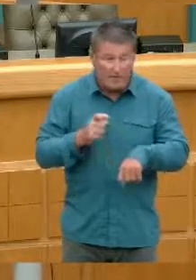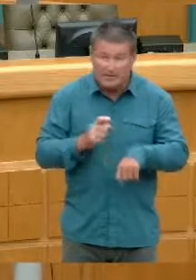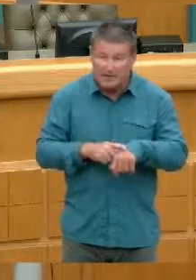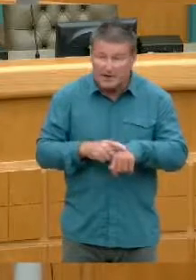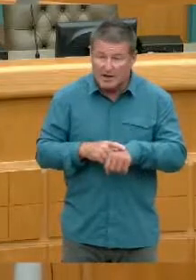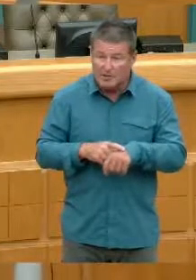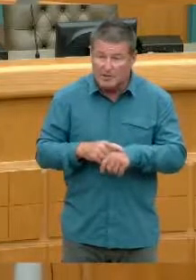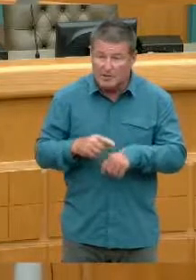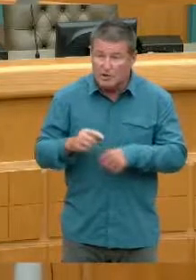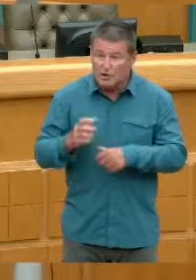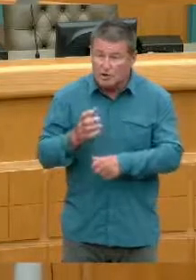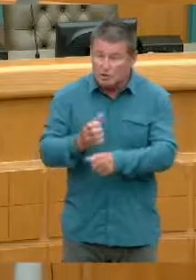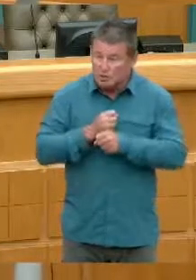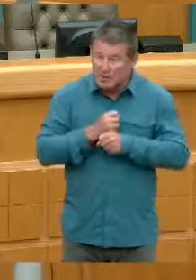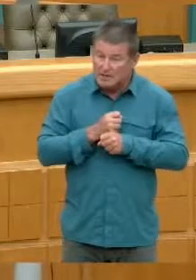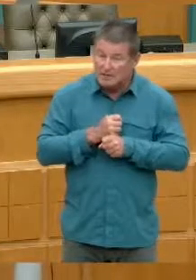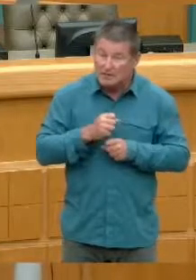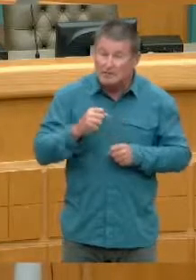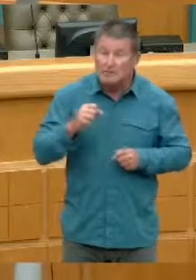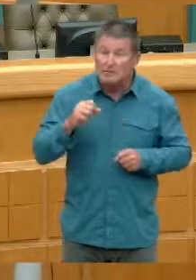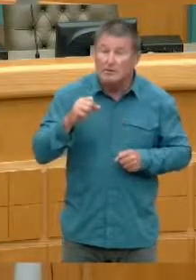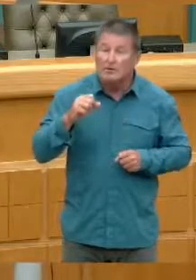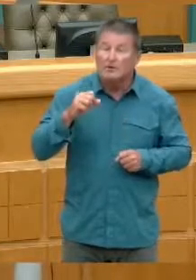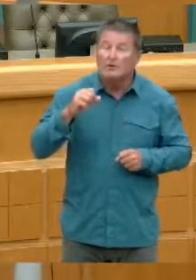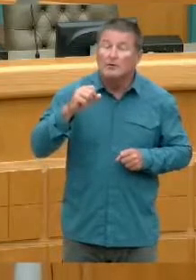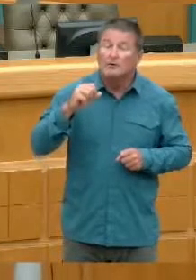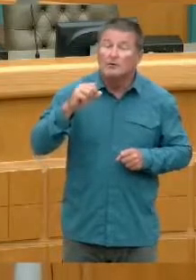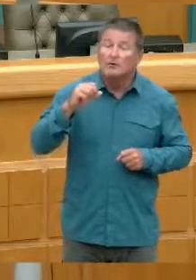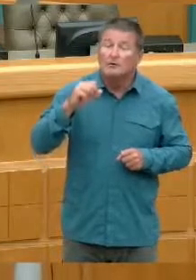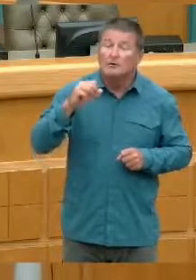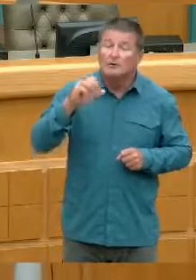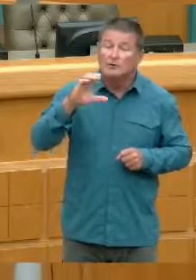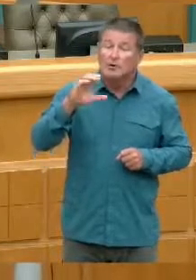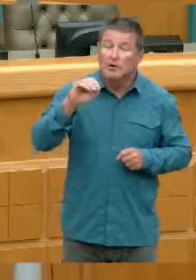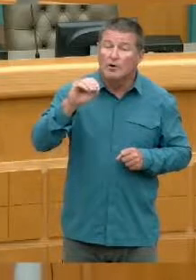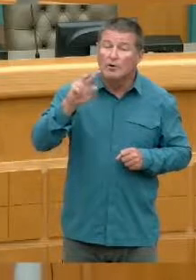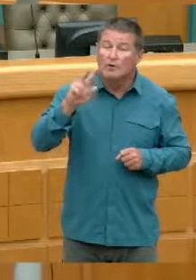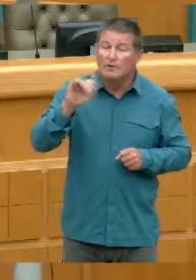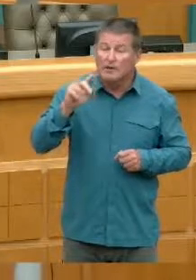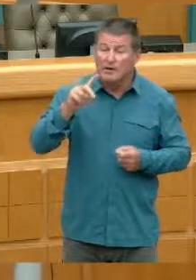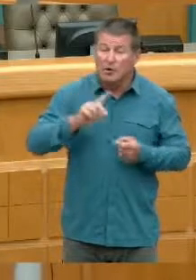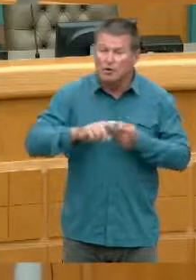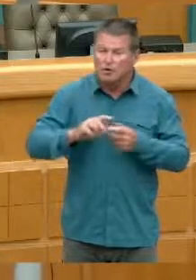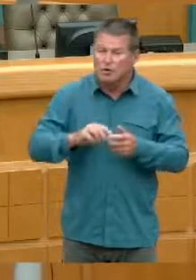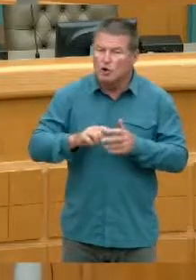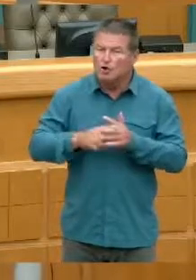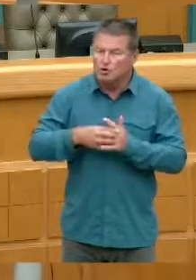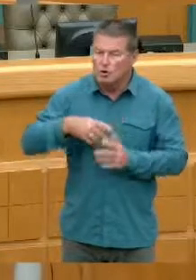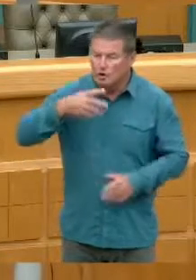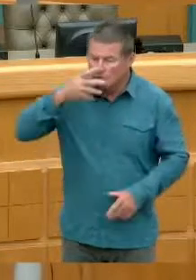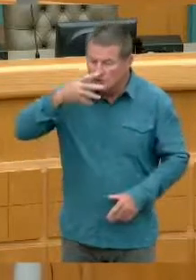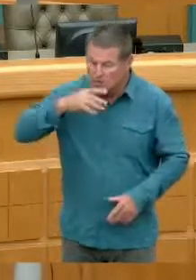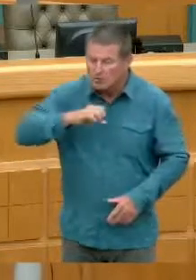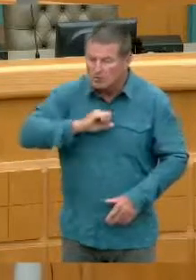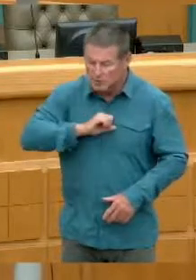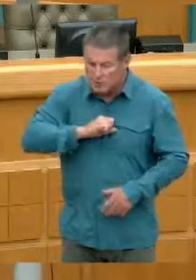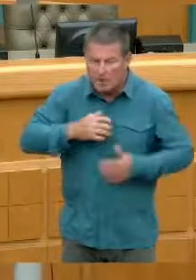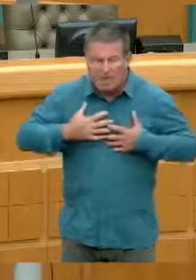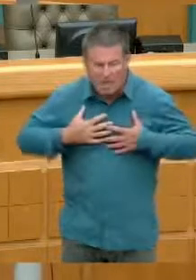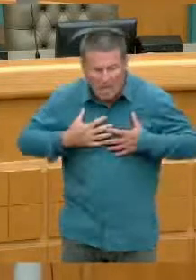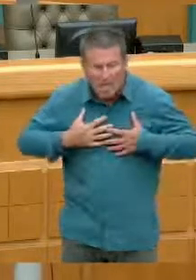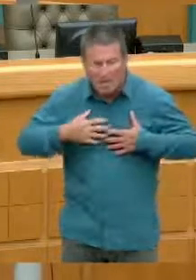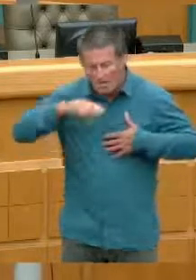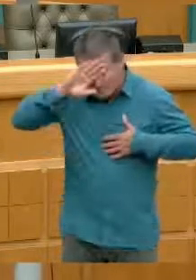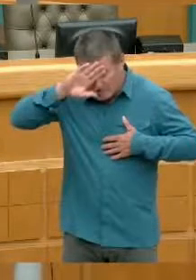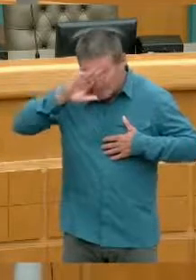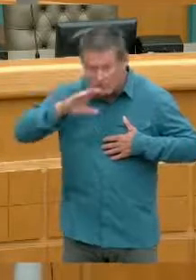contract COVID-19 or when you contract the virus that causes COVID-19 and when you actually become symptomatic and then when you actually test positive.